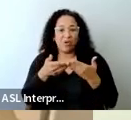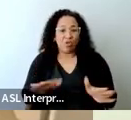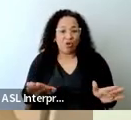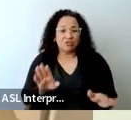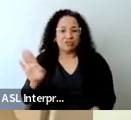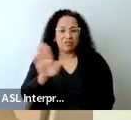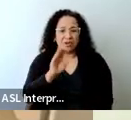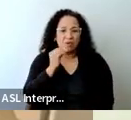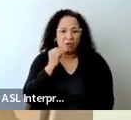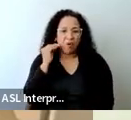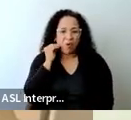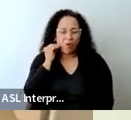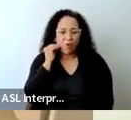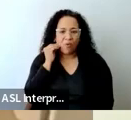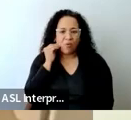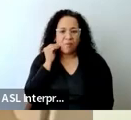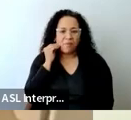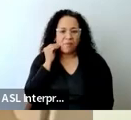their homes,